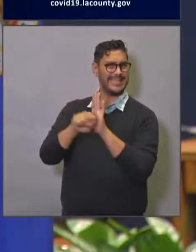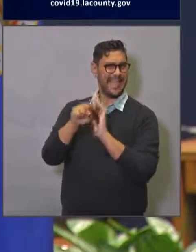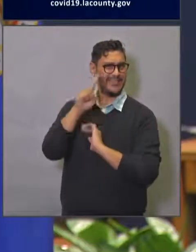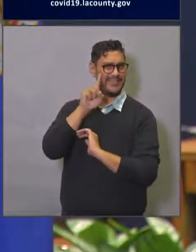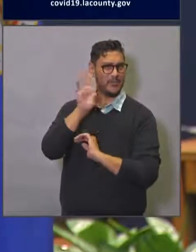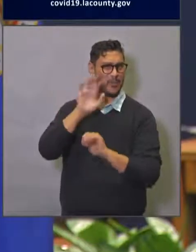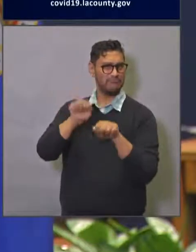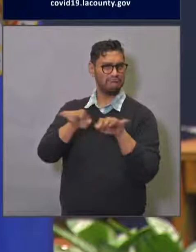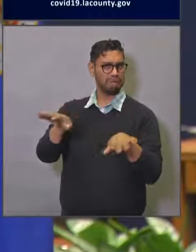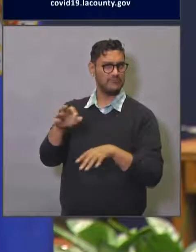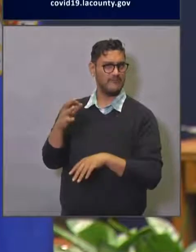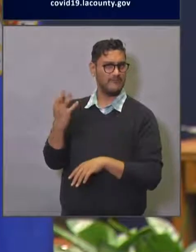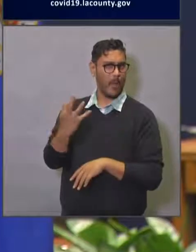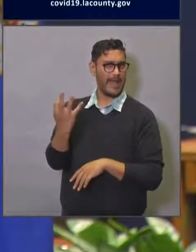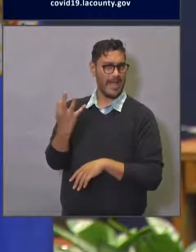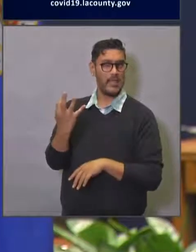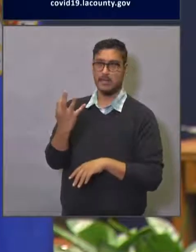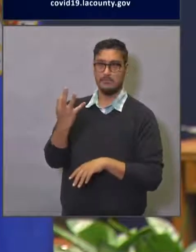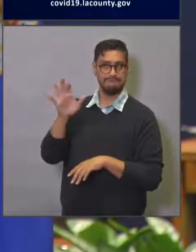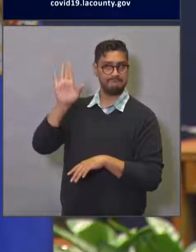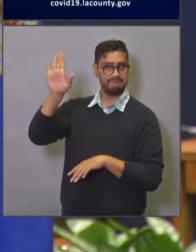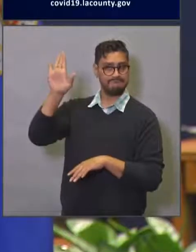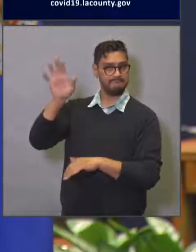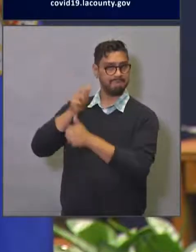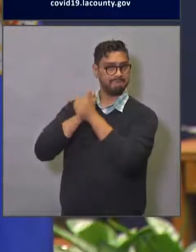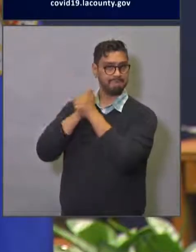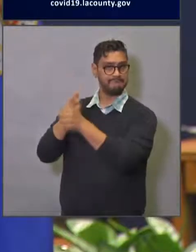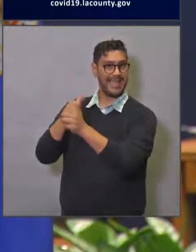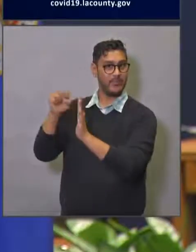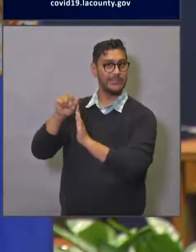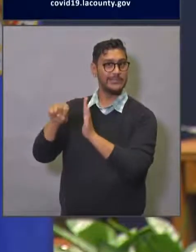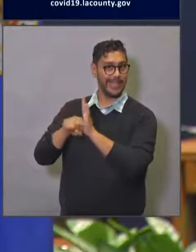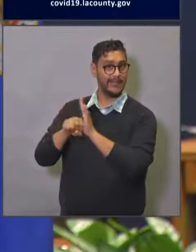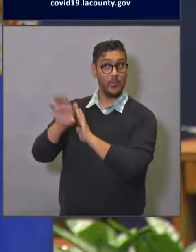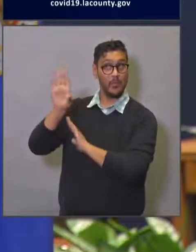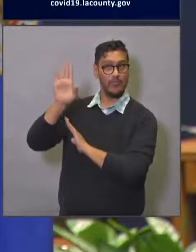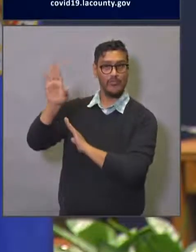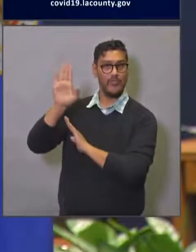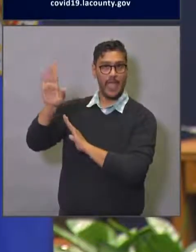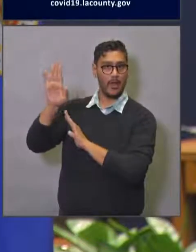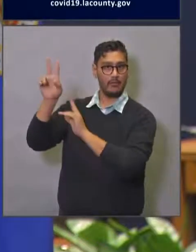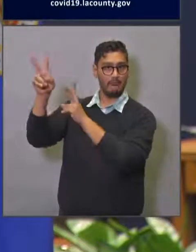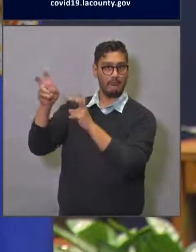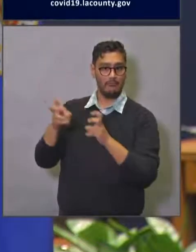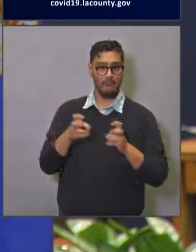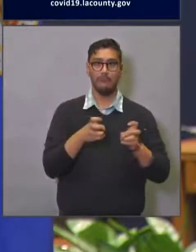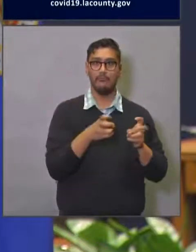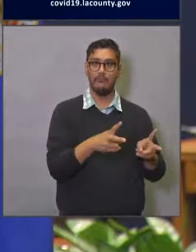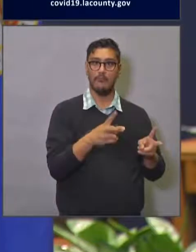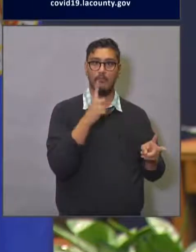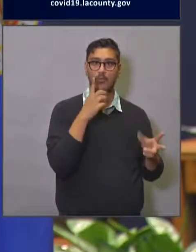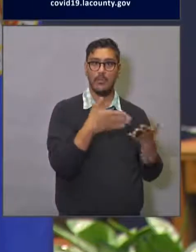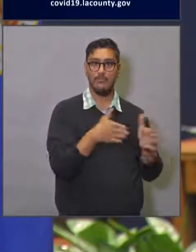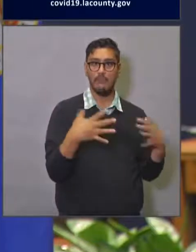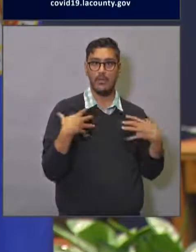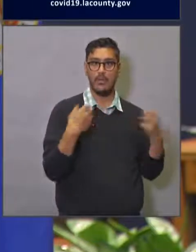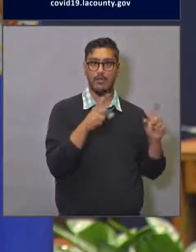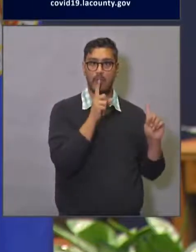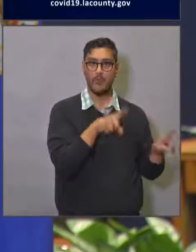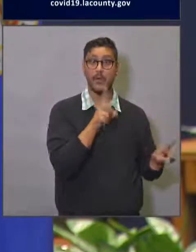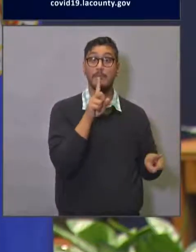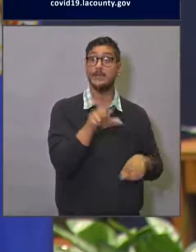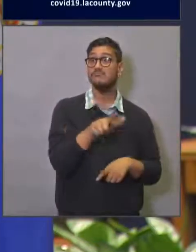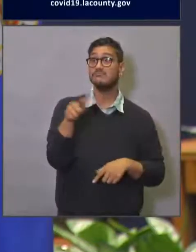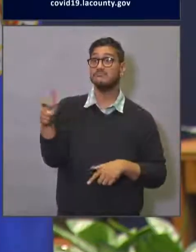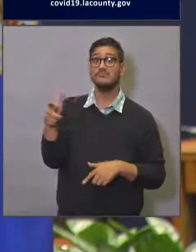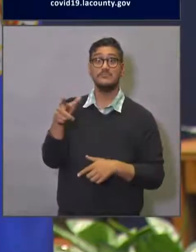exactly what the state guideline mandates. So we're taking that language and inputting it into the public health order. But I'll let Dr. Ferrer